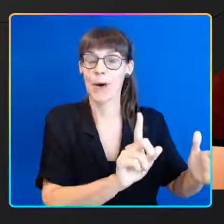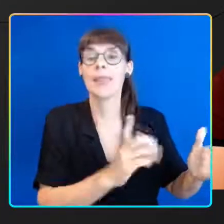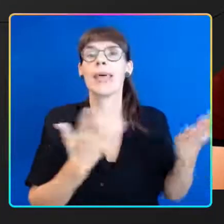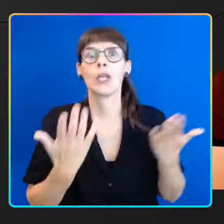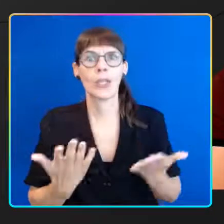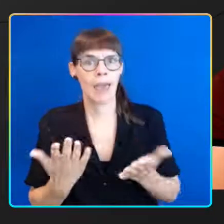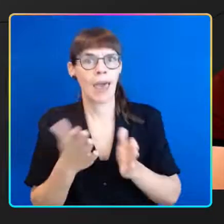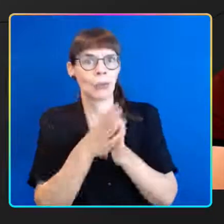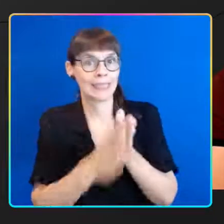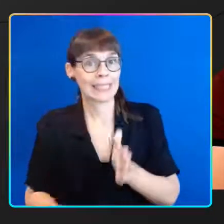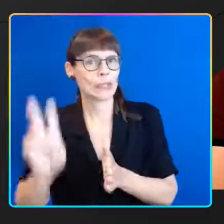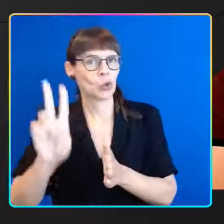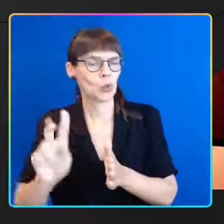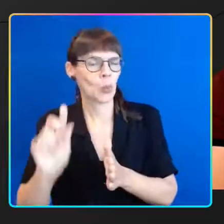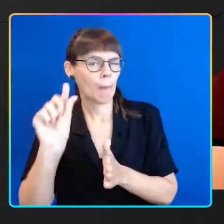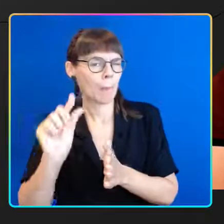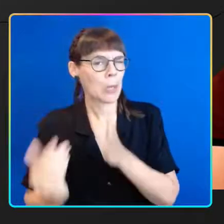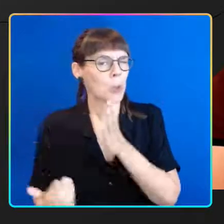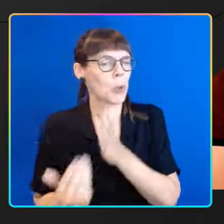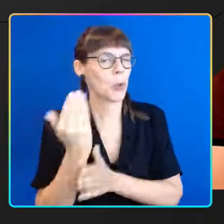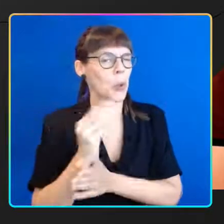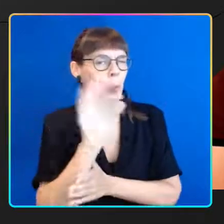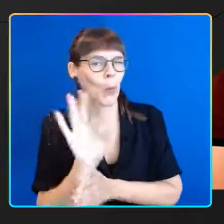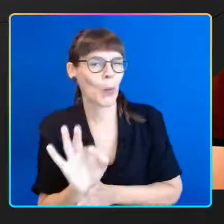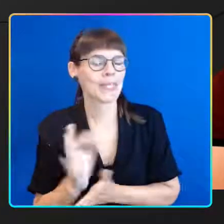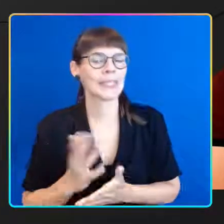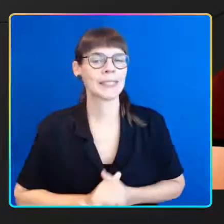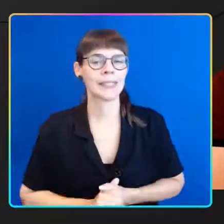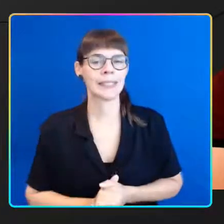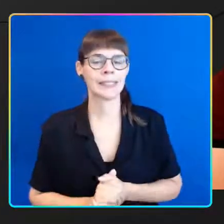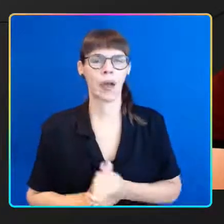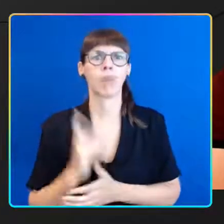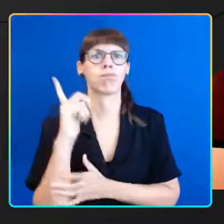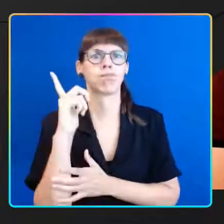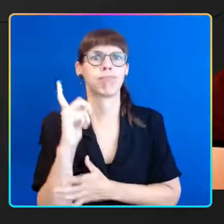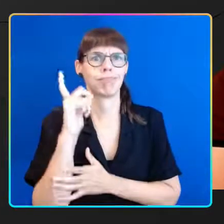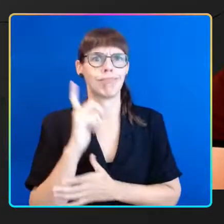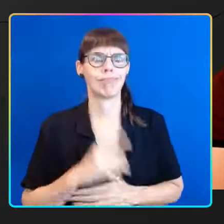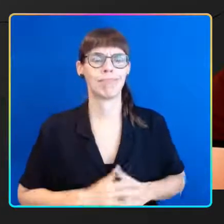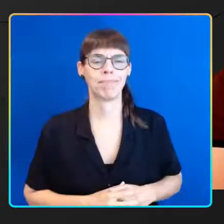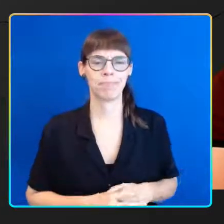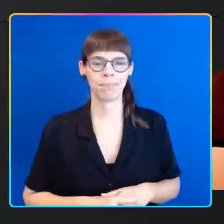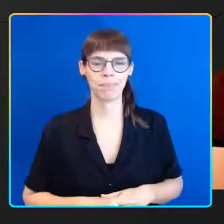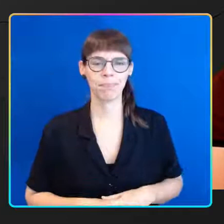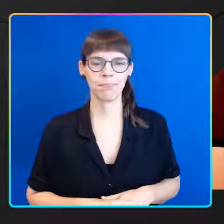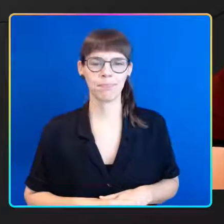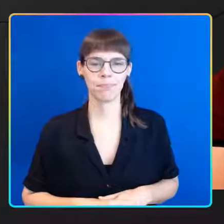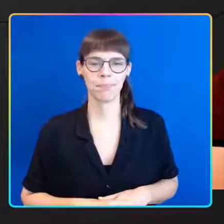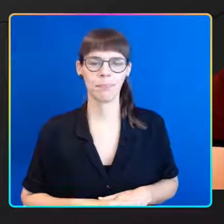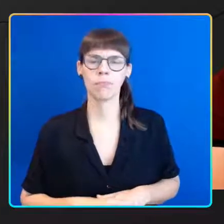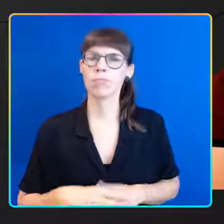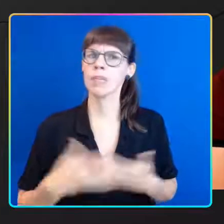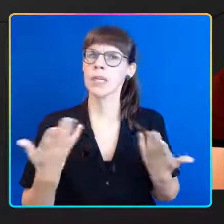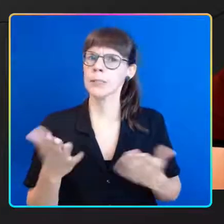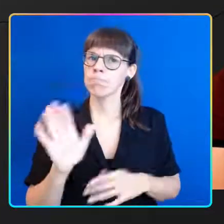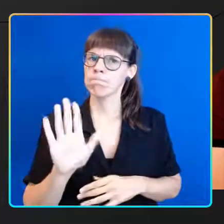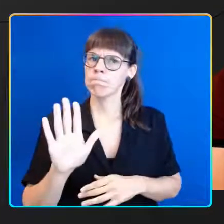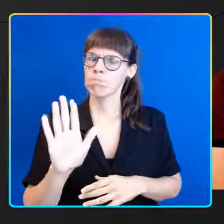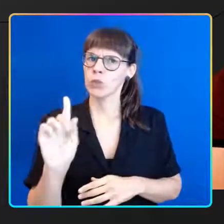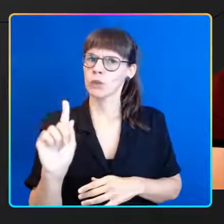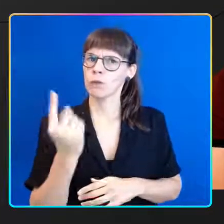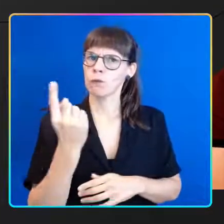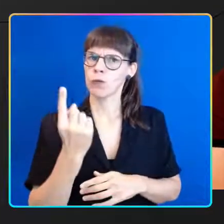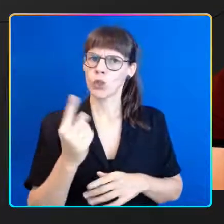things for season 2. So let's get started. Gianni, what was your first